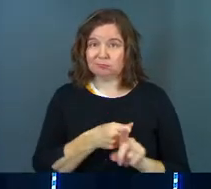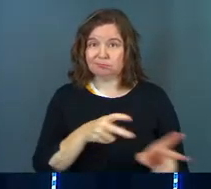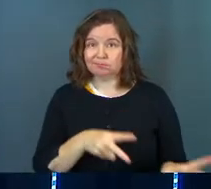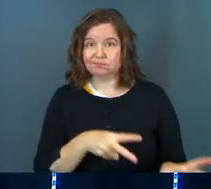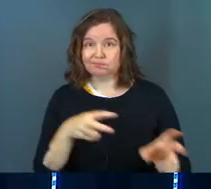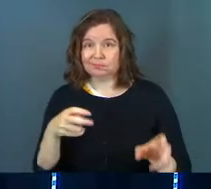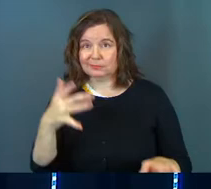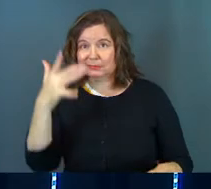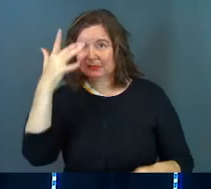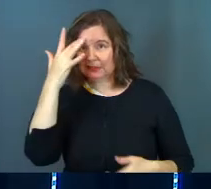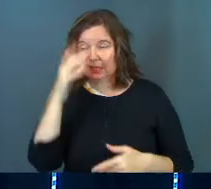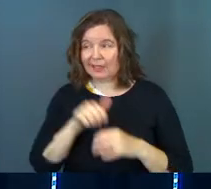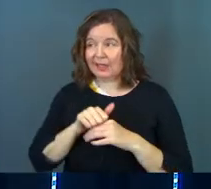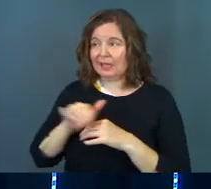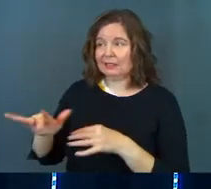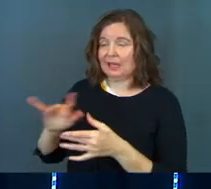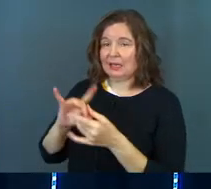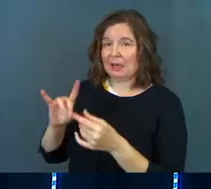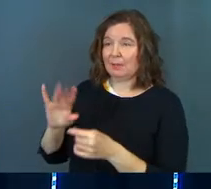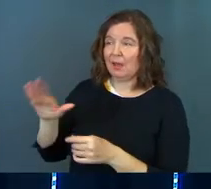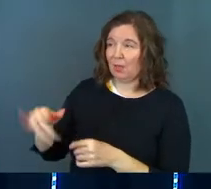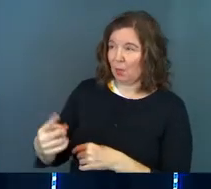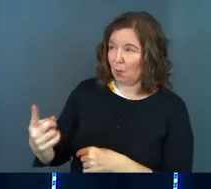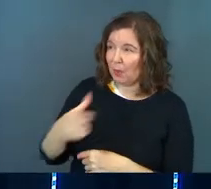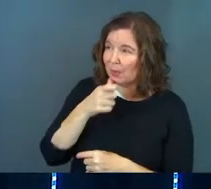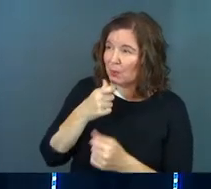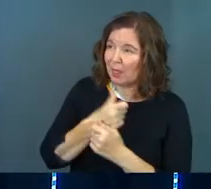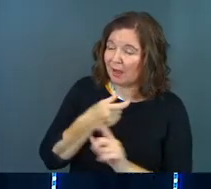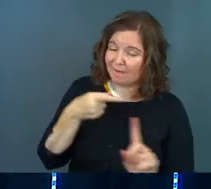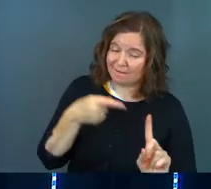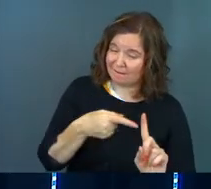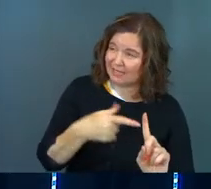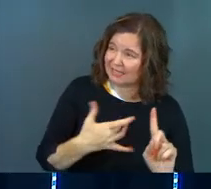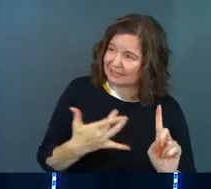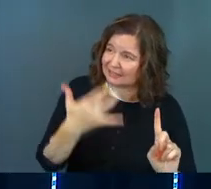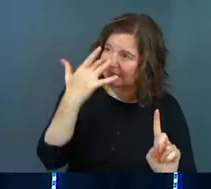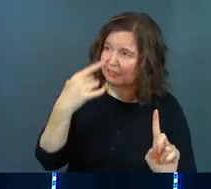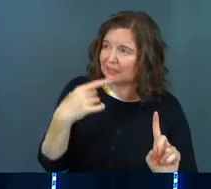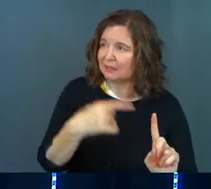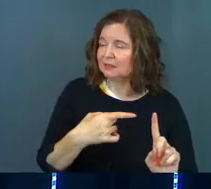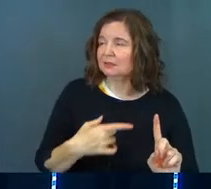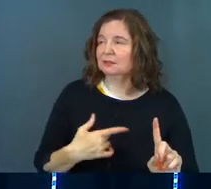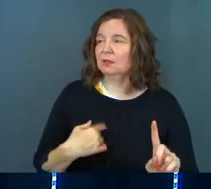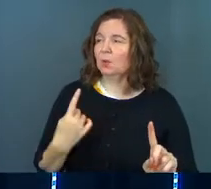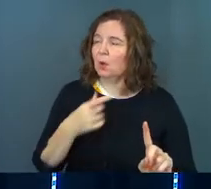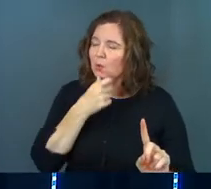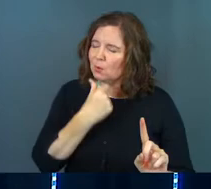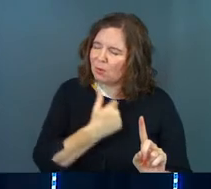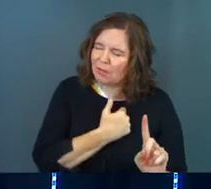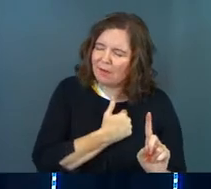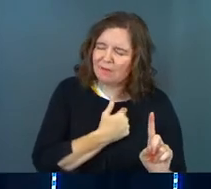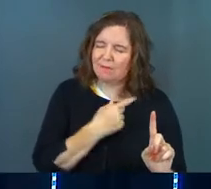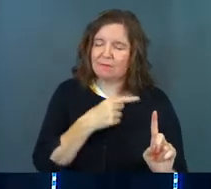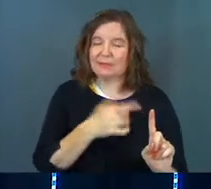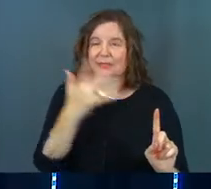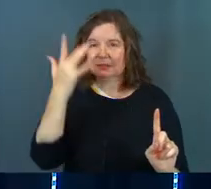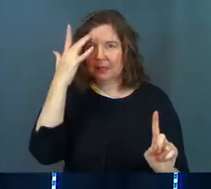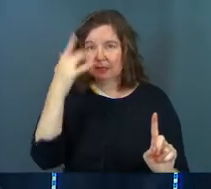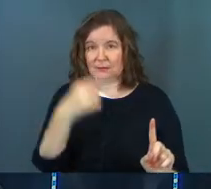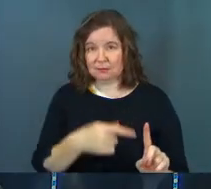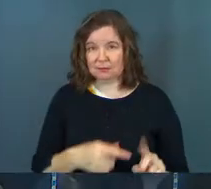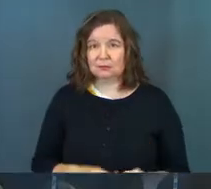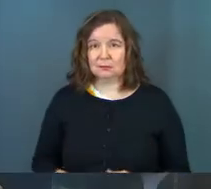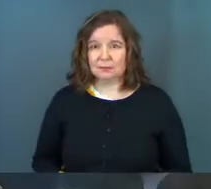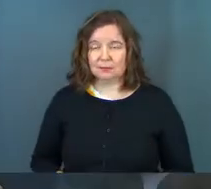and they send him a message, and they say, the one that you love is sick. The one that you love is